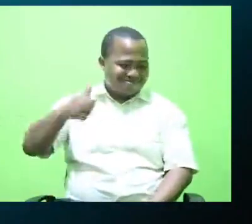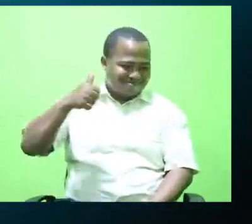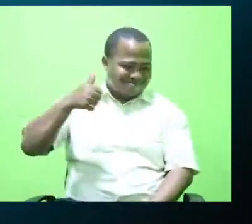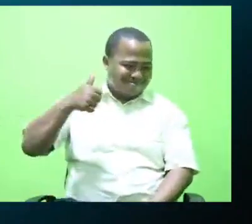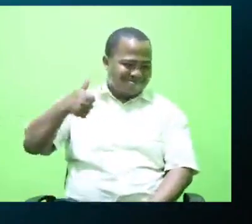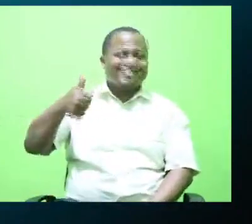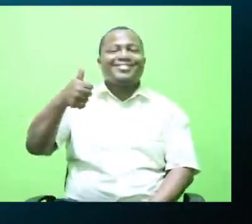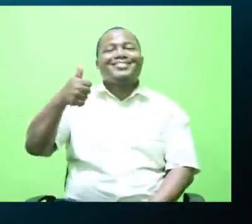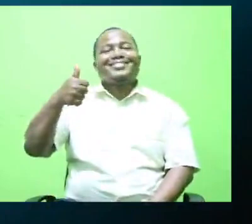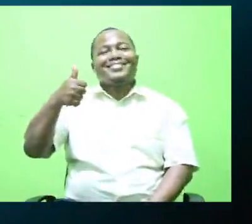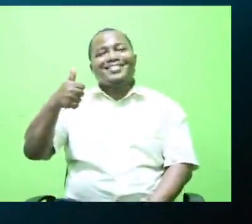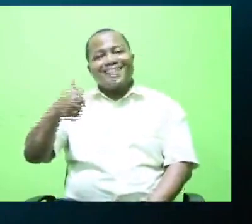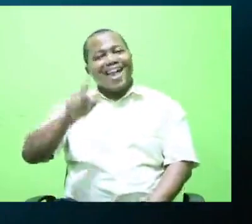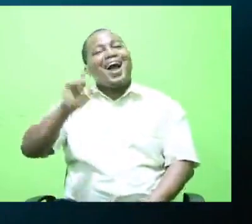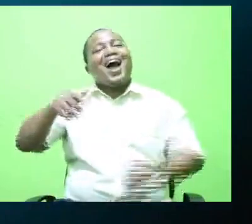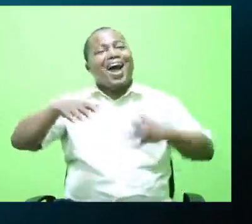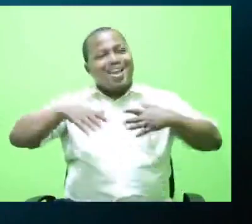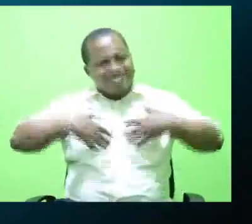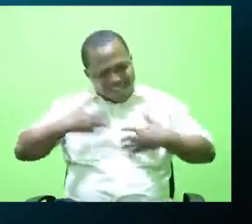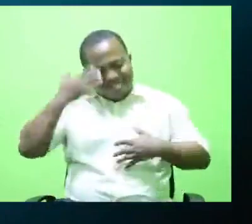Good trying.